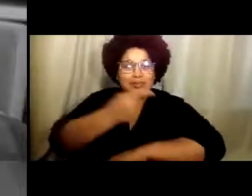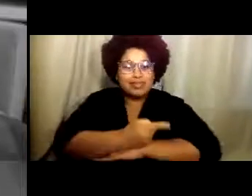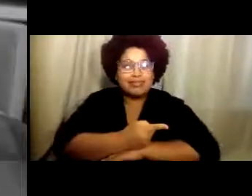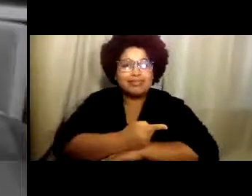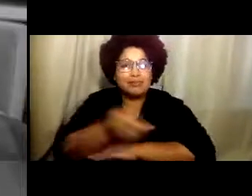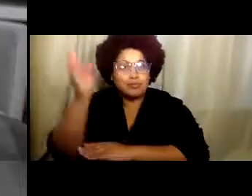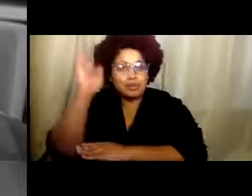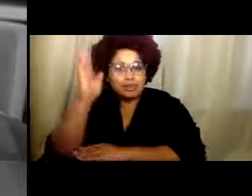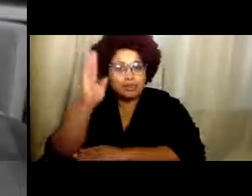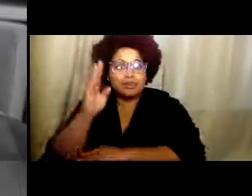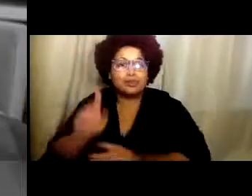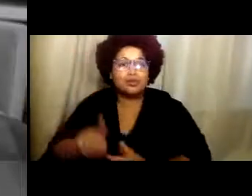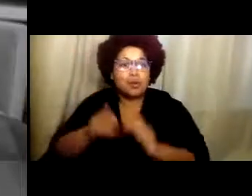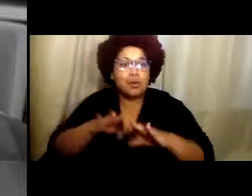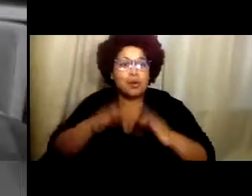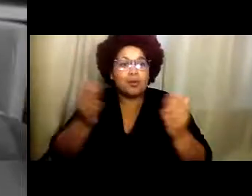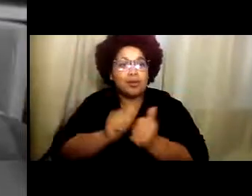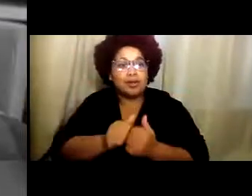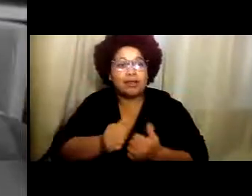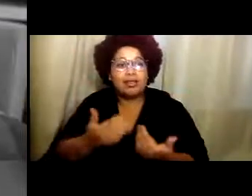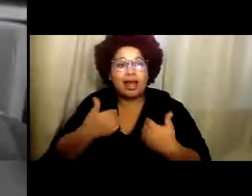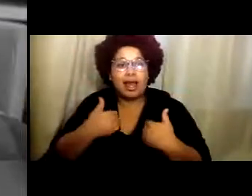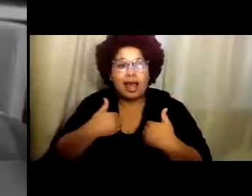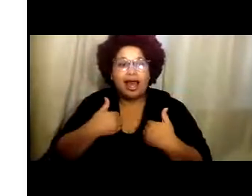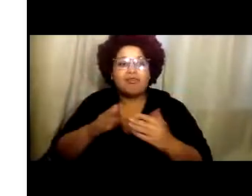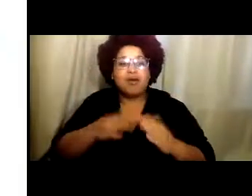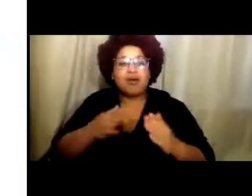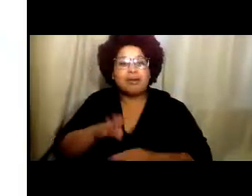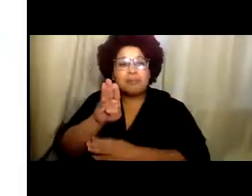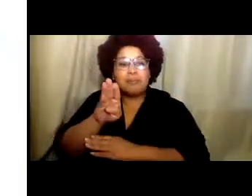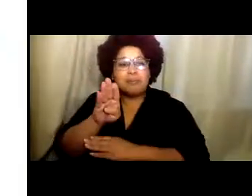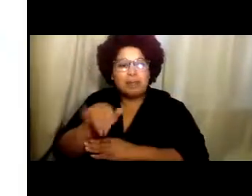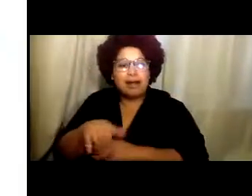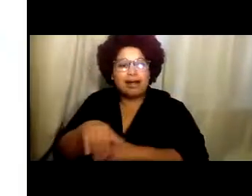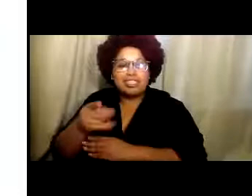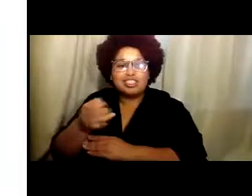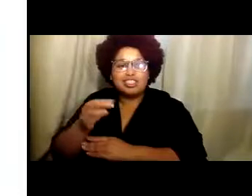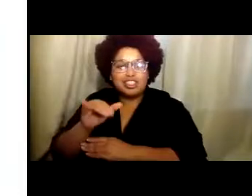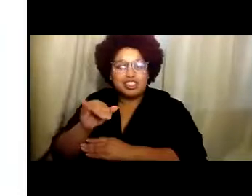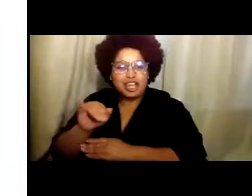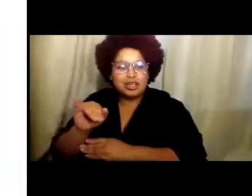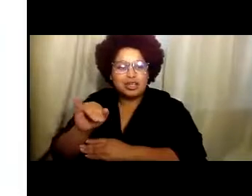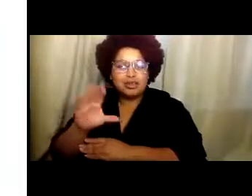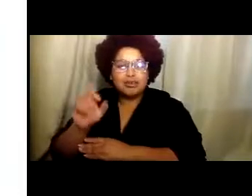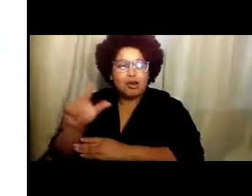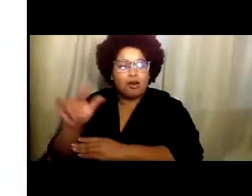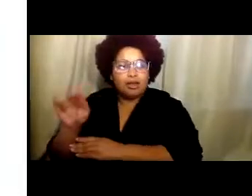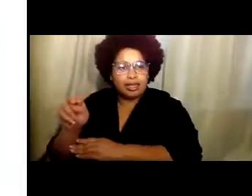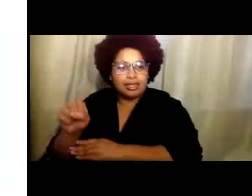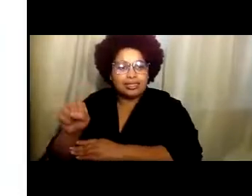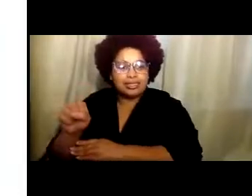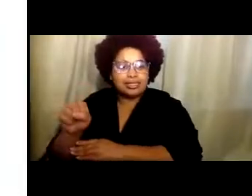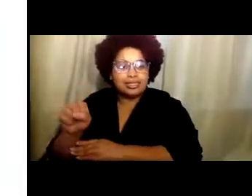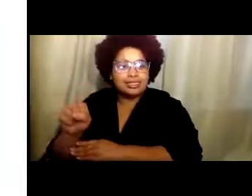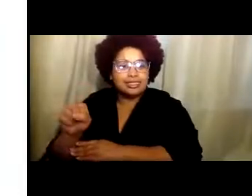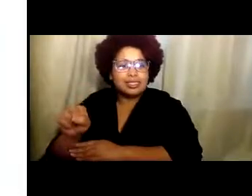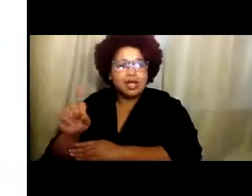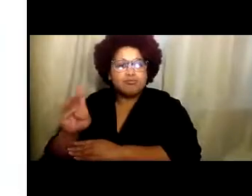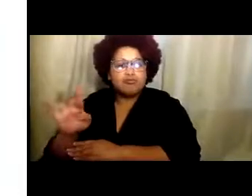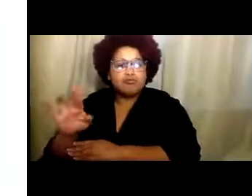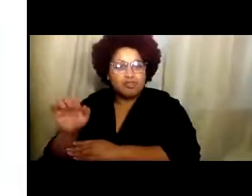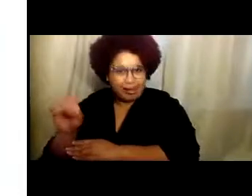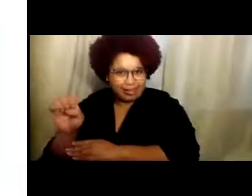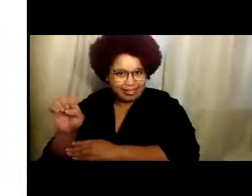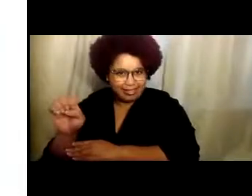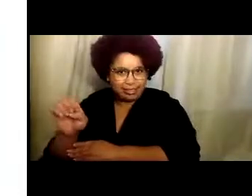But to open us up, we will have an opening by Professor Jerry Collins-Bride. Professor Collins-Bride has